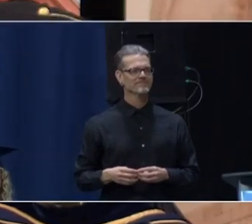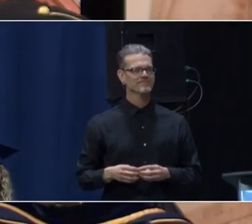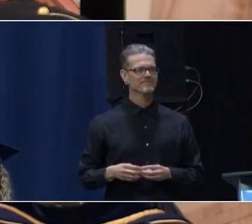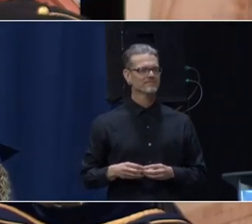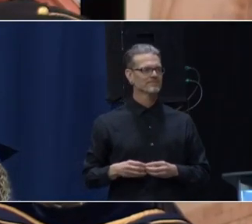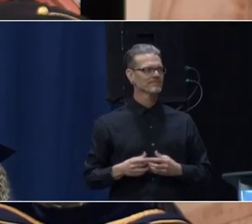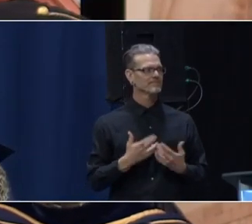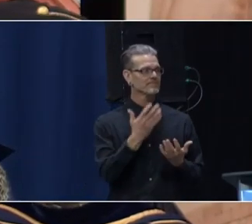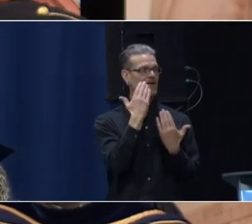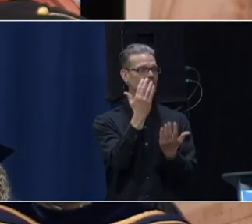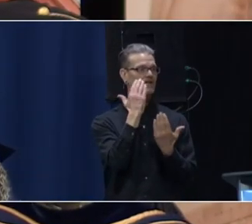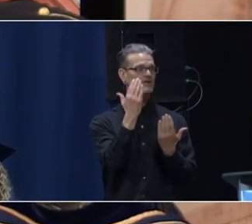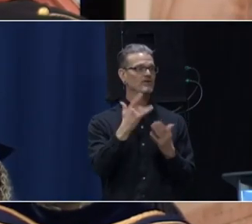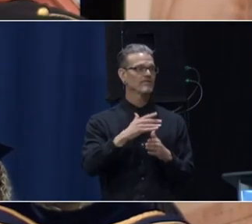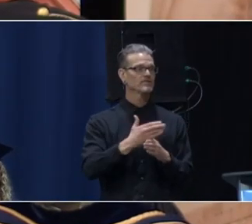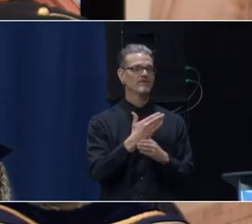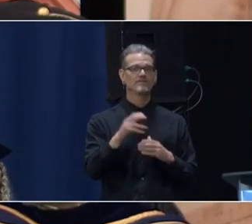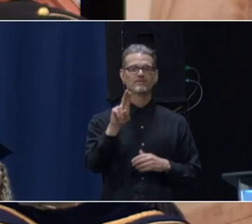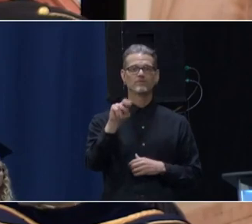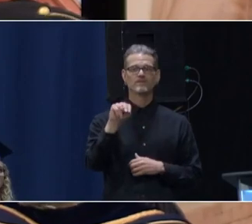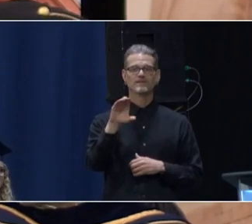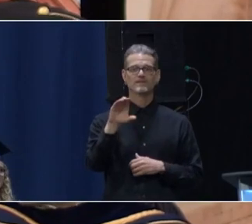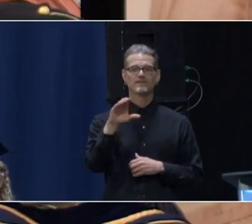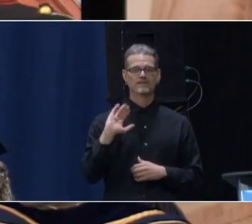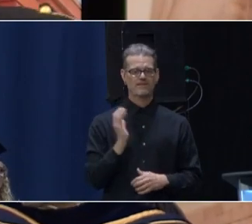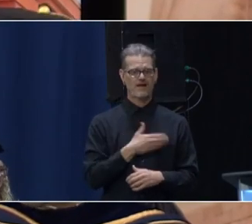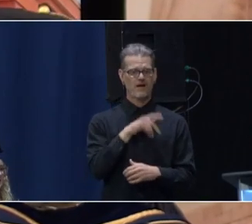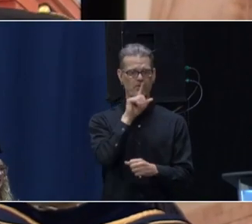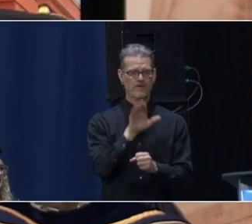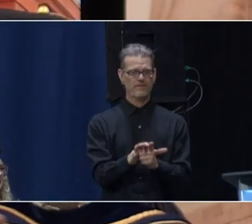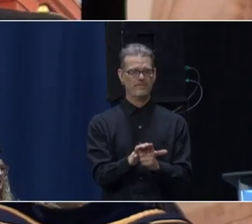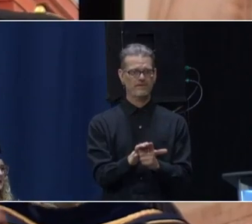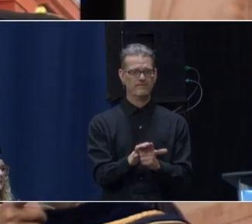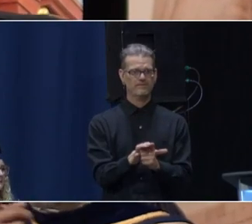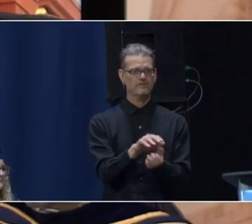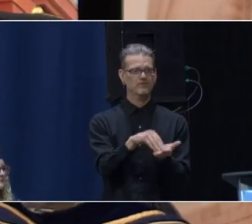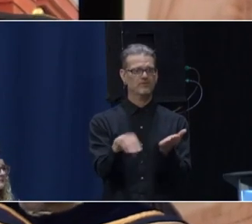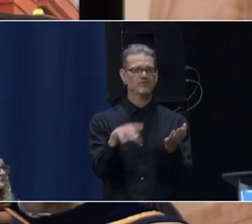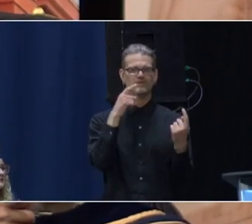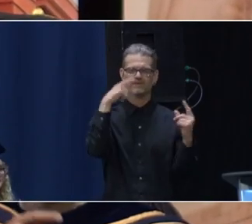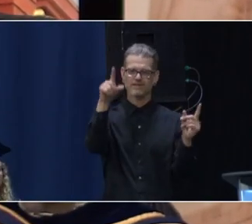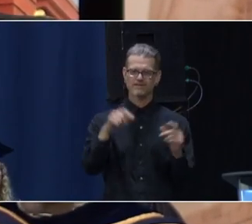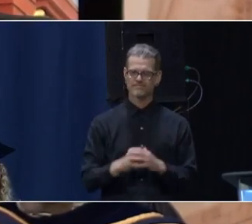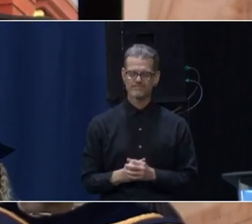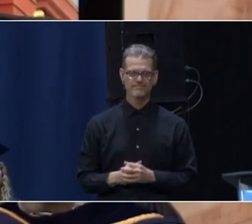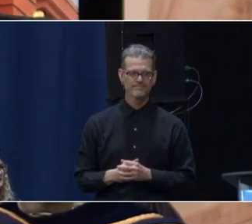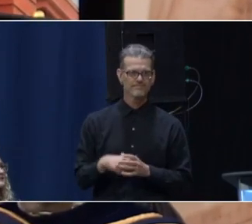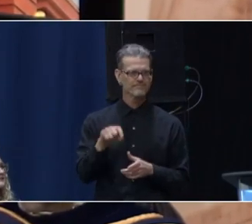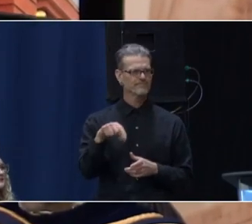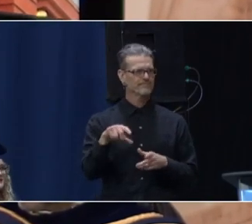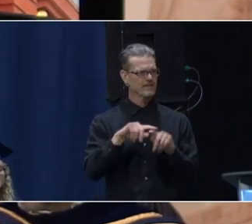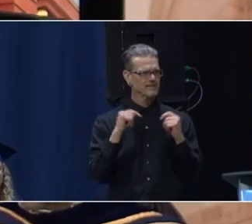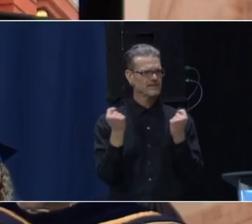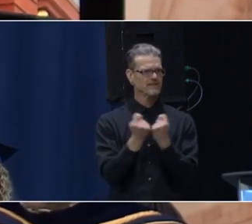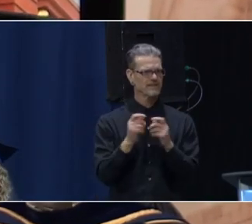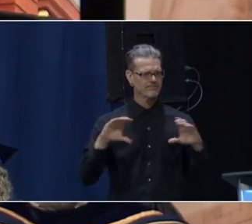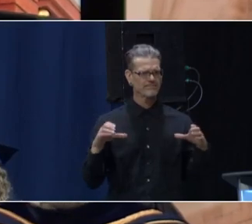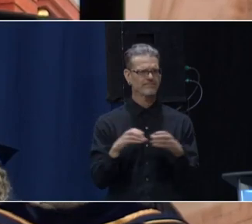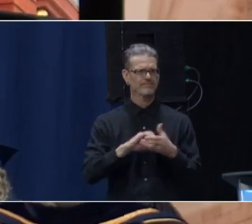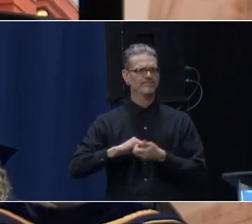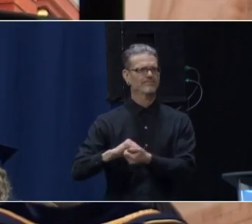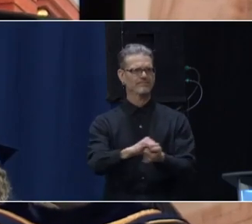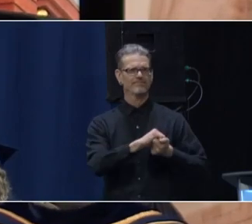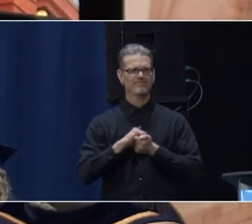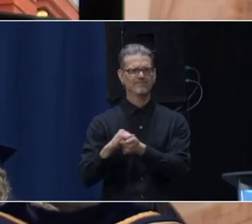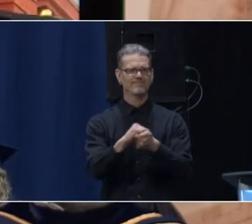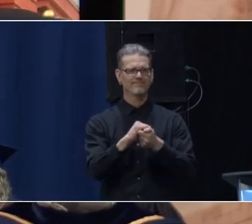Thank you for sharing in UNC's commitment to student success. This is a team effort, and we